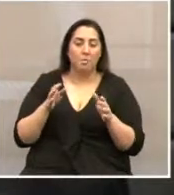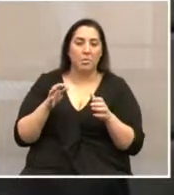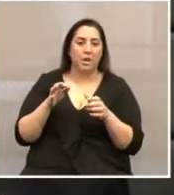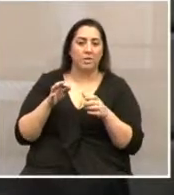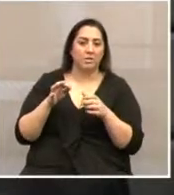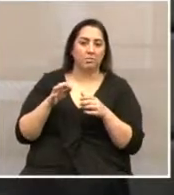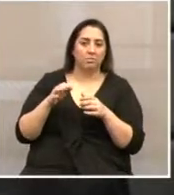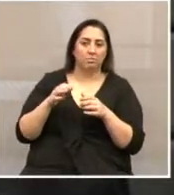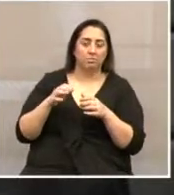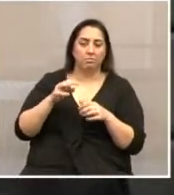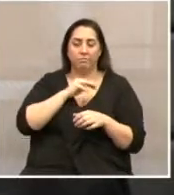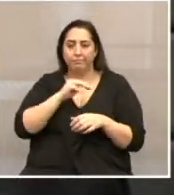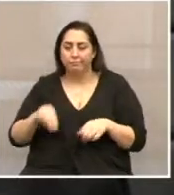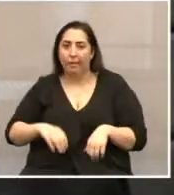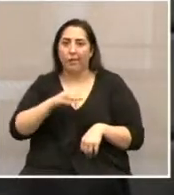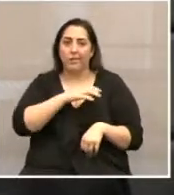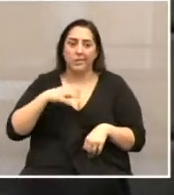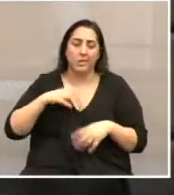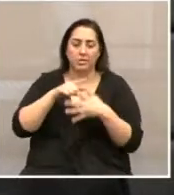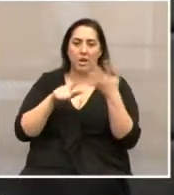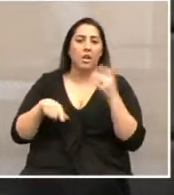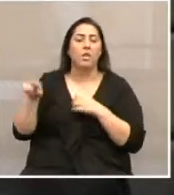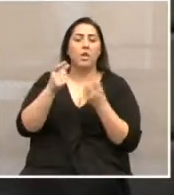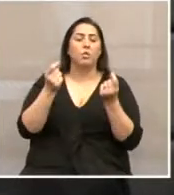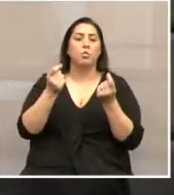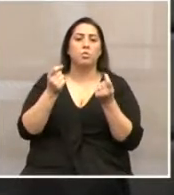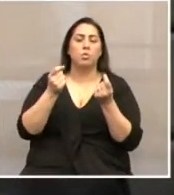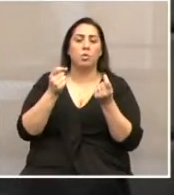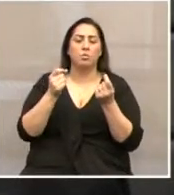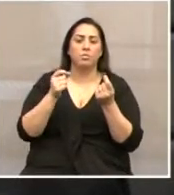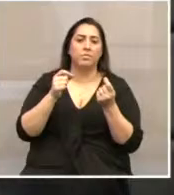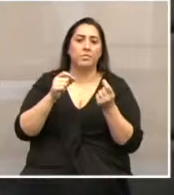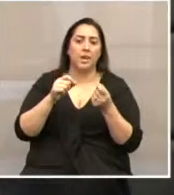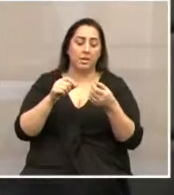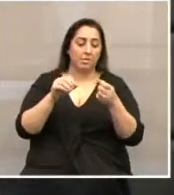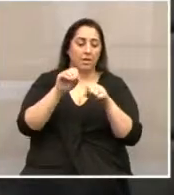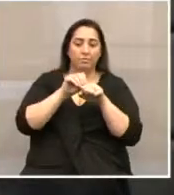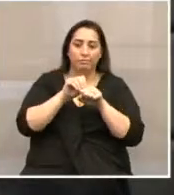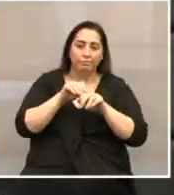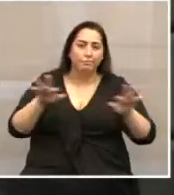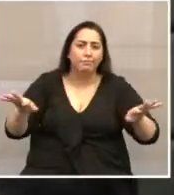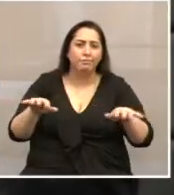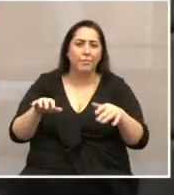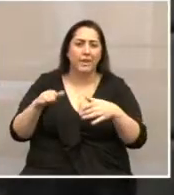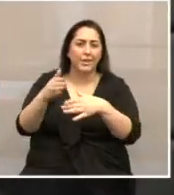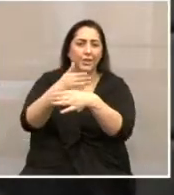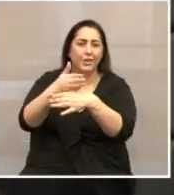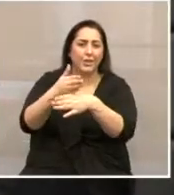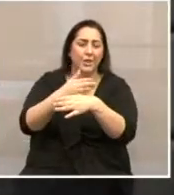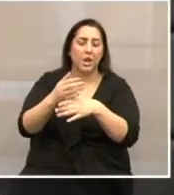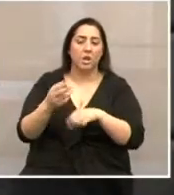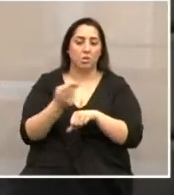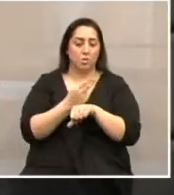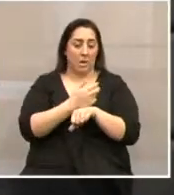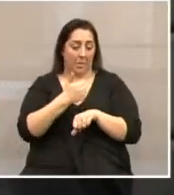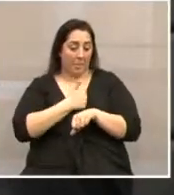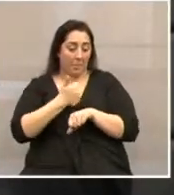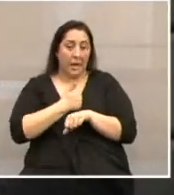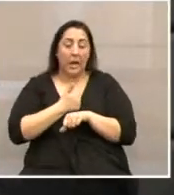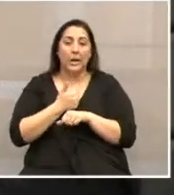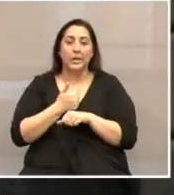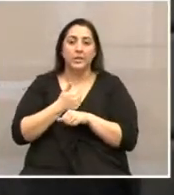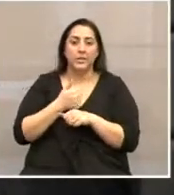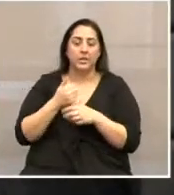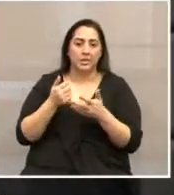disseminate misinformation. They retweet, they cite, they embrace its content, and even use it extensively